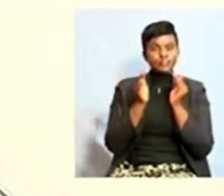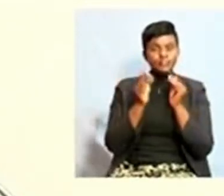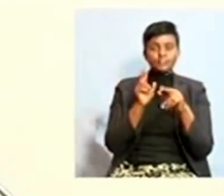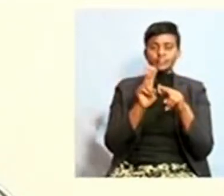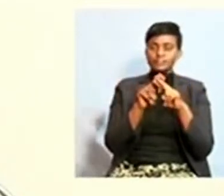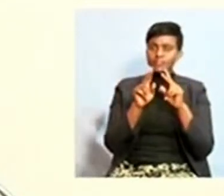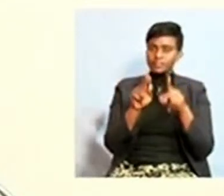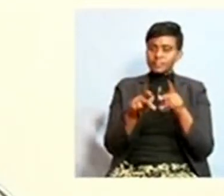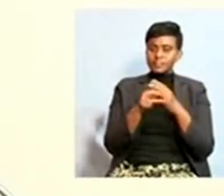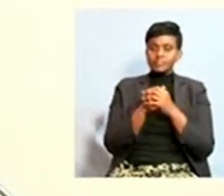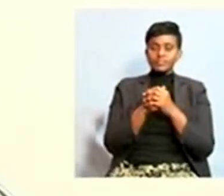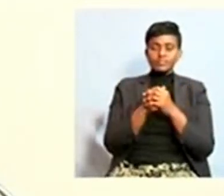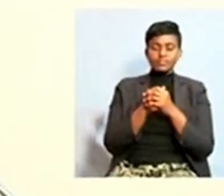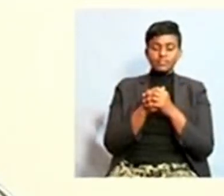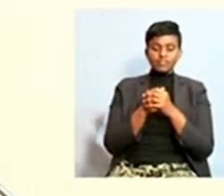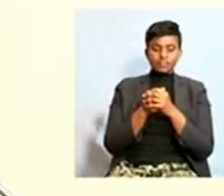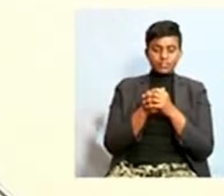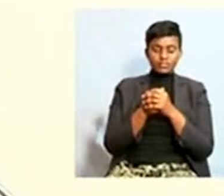Chair.